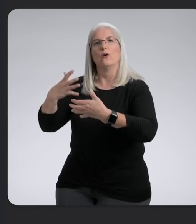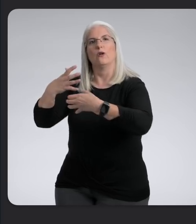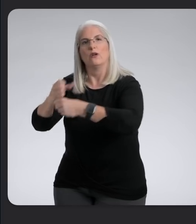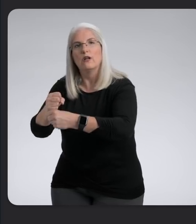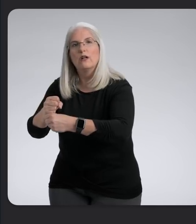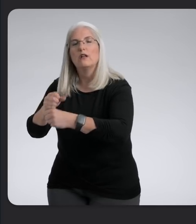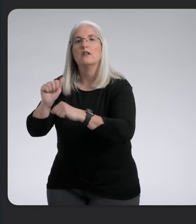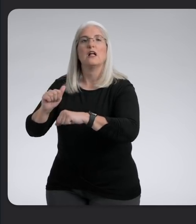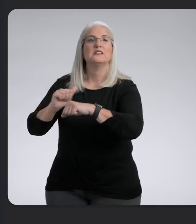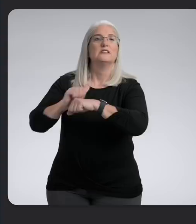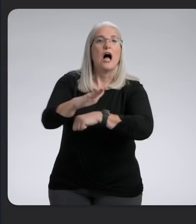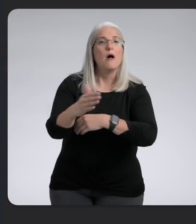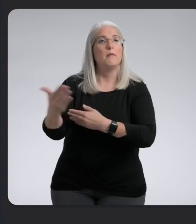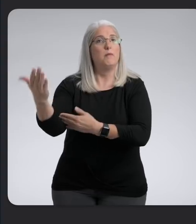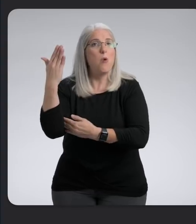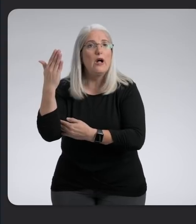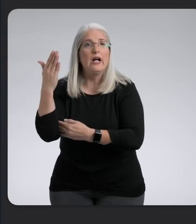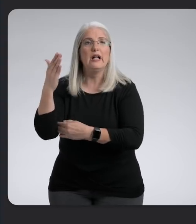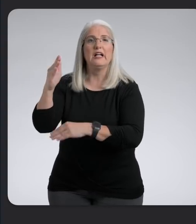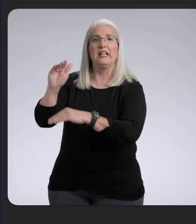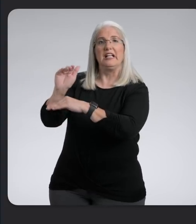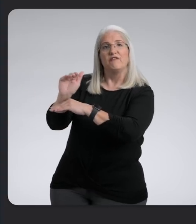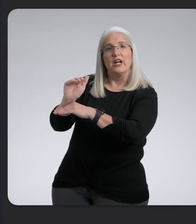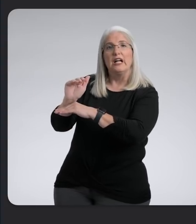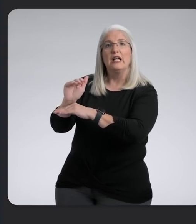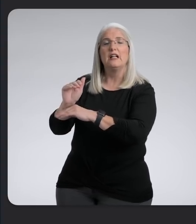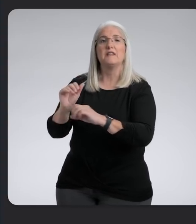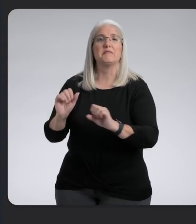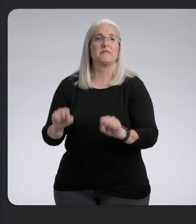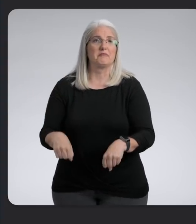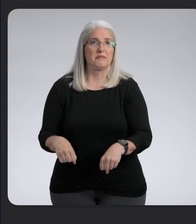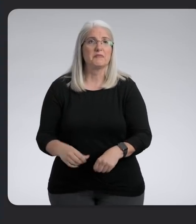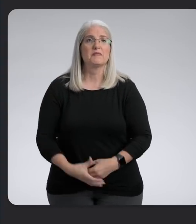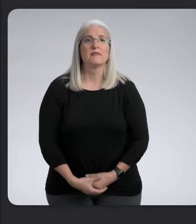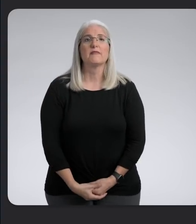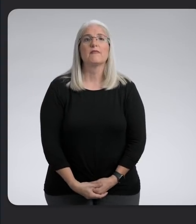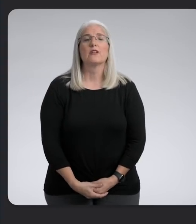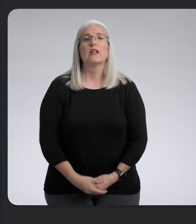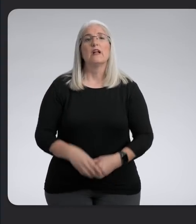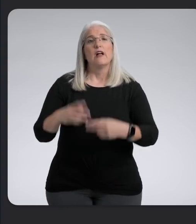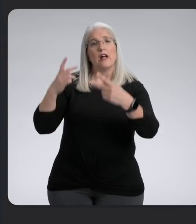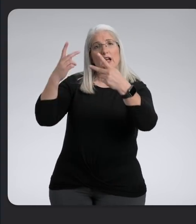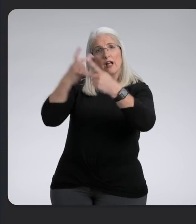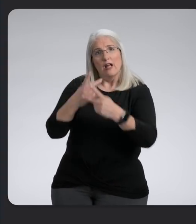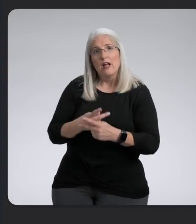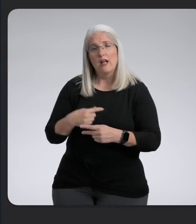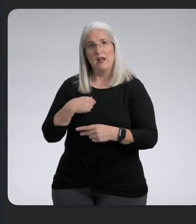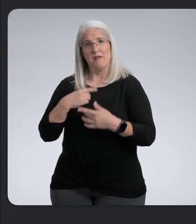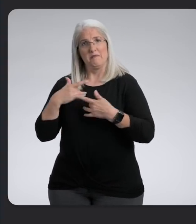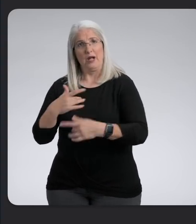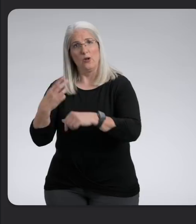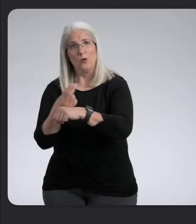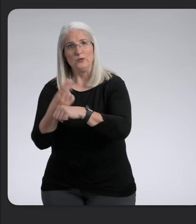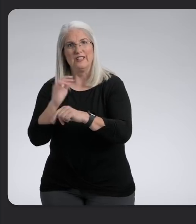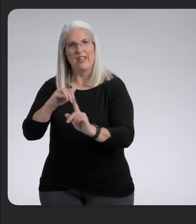use on-device intelligence based on how you interact with your apps to arrange the summary, so it's easy to quickly catch